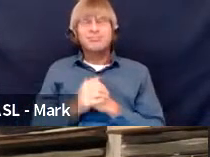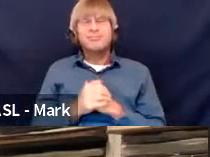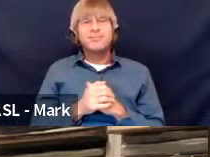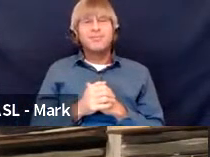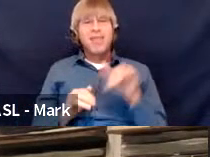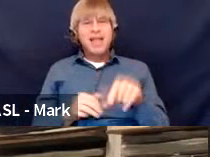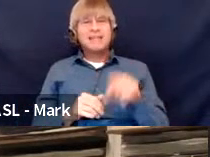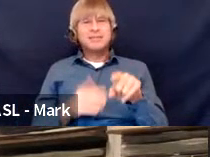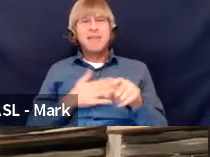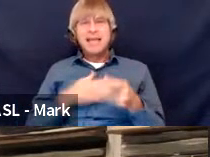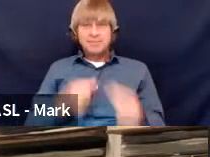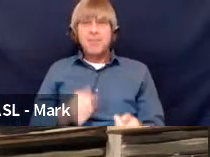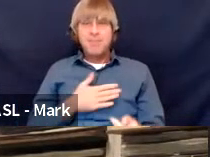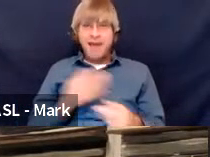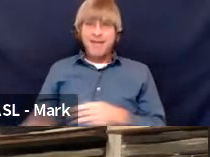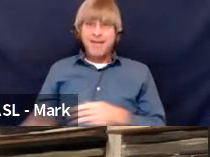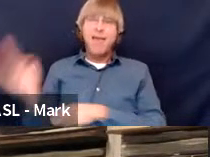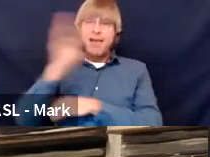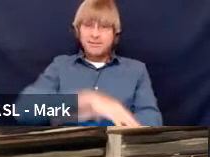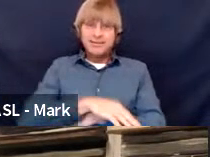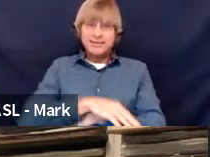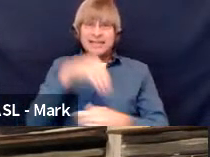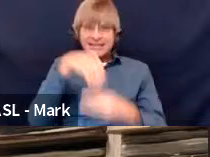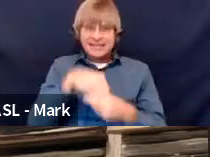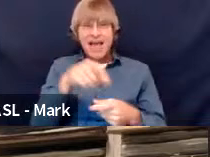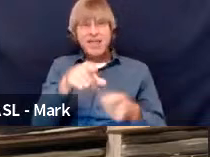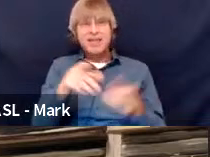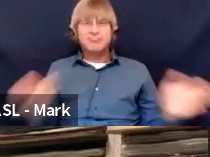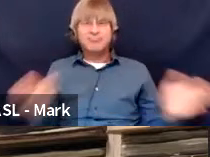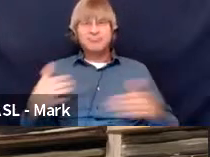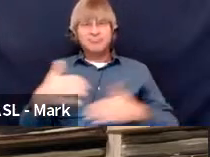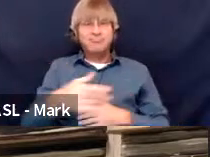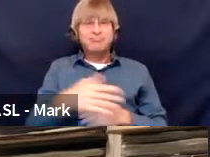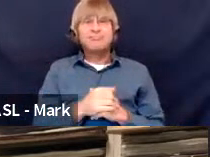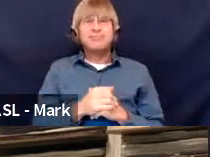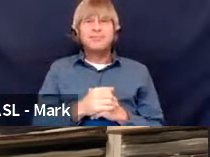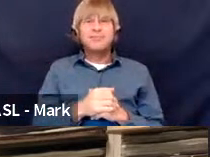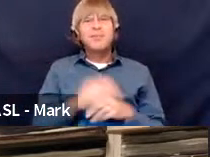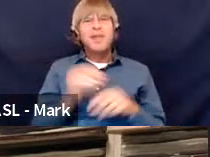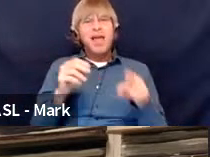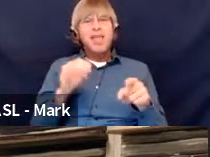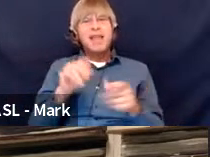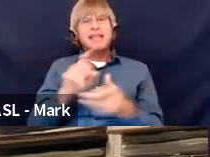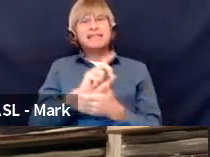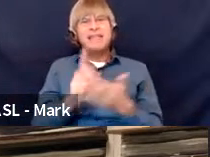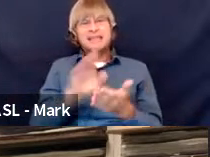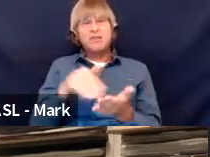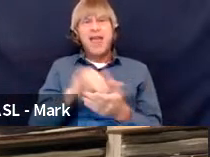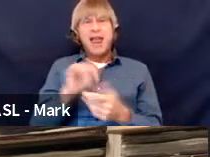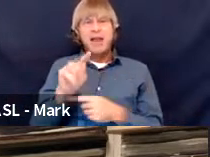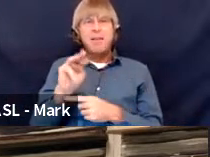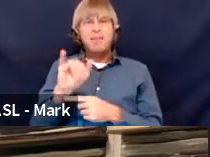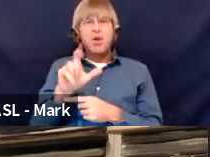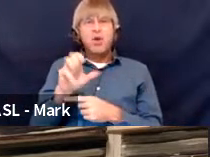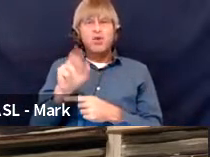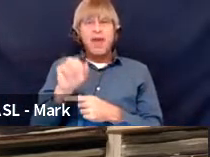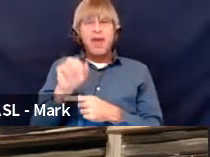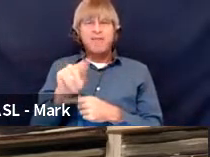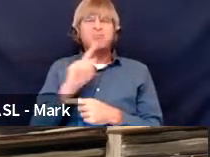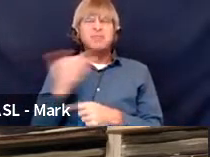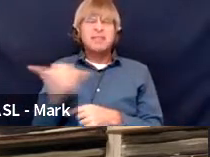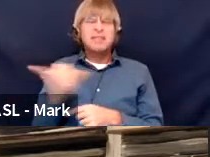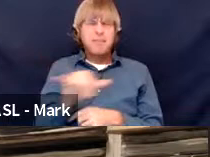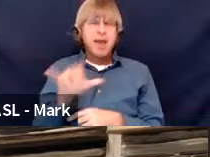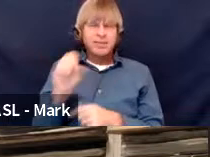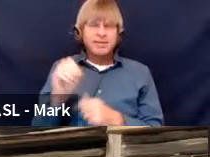This is where I spend my days, inside the sample studio, Parse Parcel, and also the design center at Millcraft. They are one in the same.